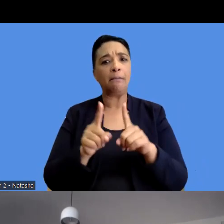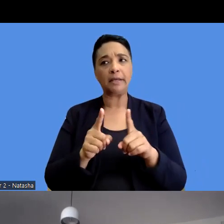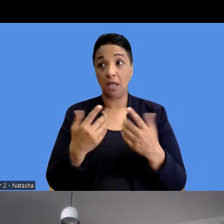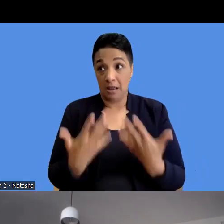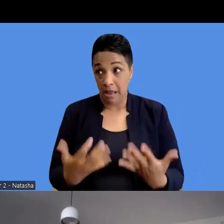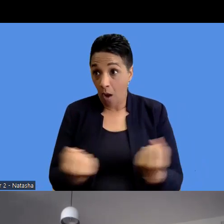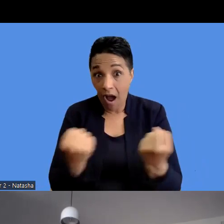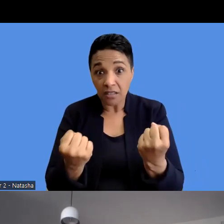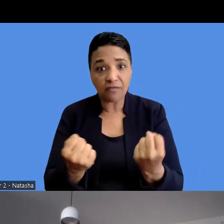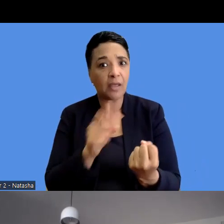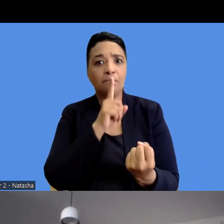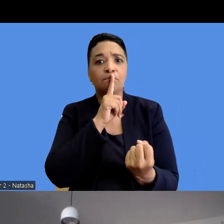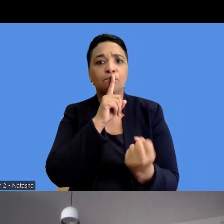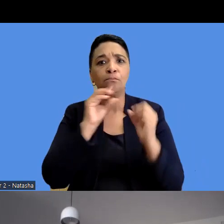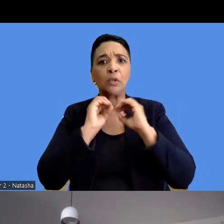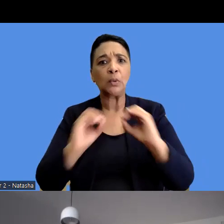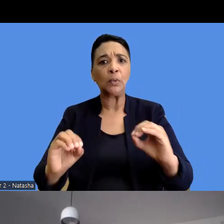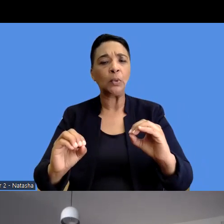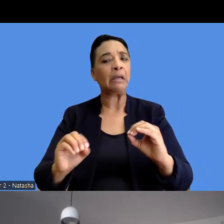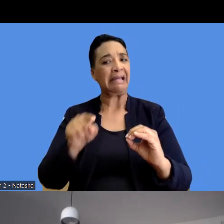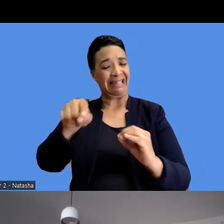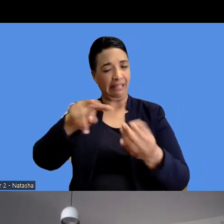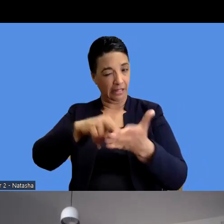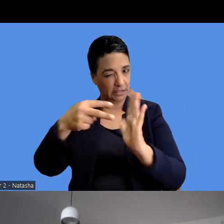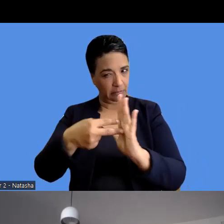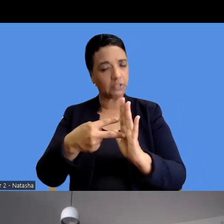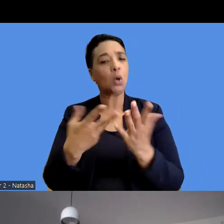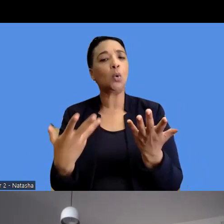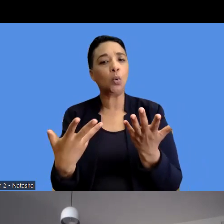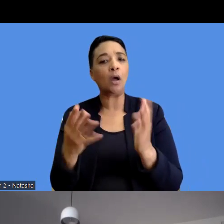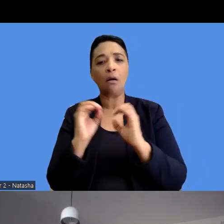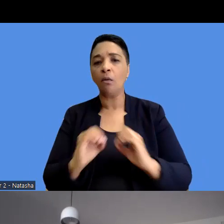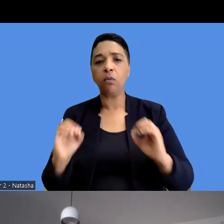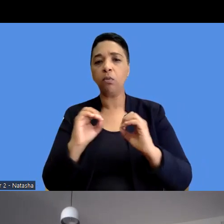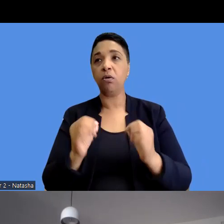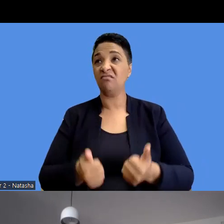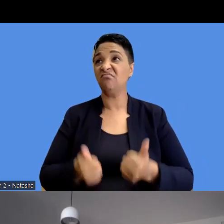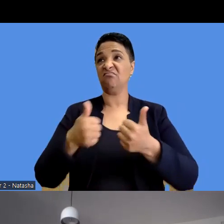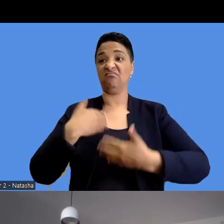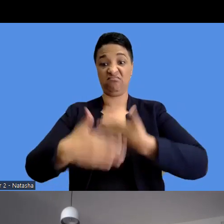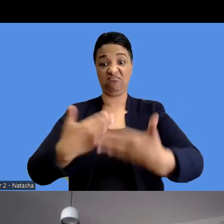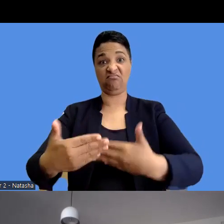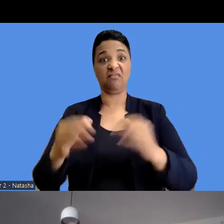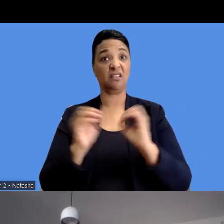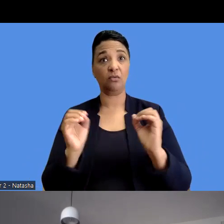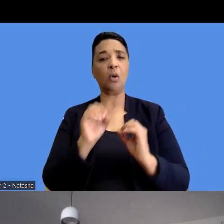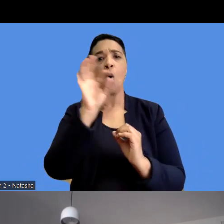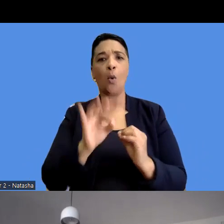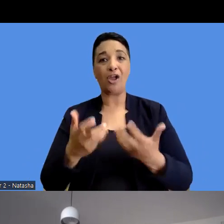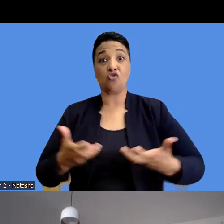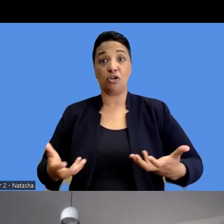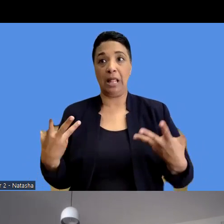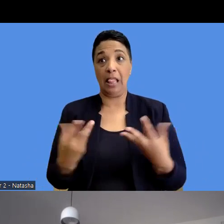activity. So, giving already an indication of this not being very systematic, depending on the